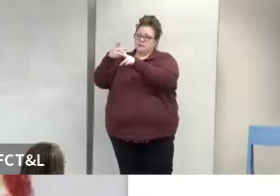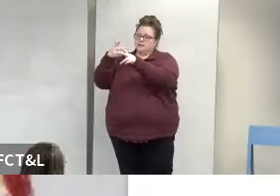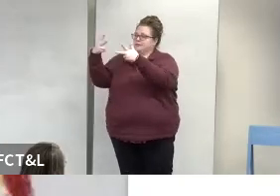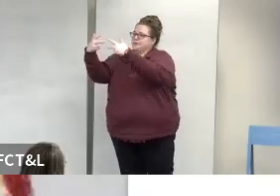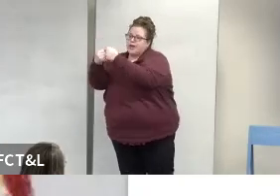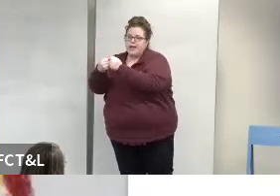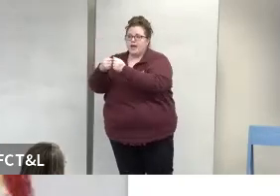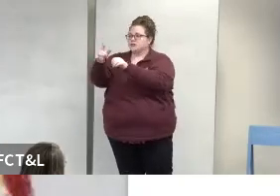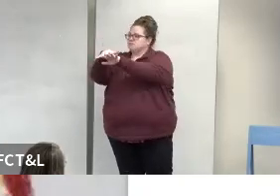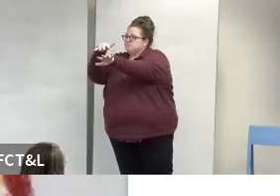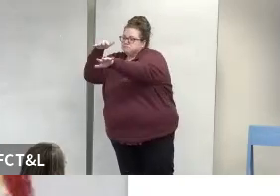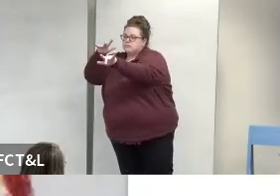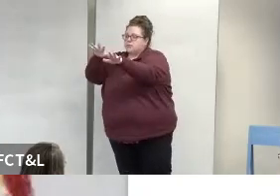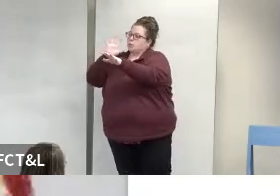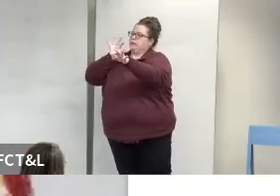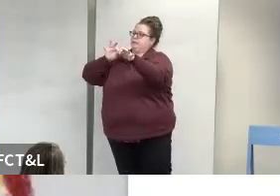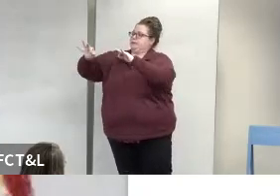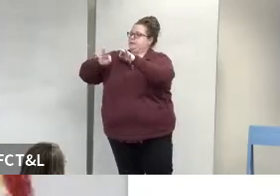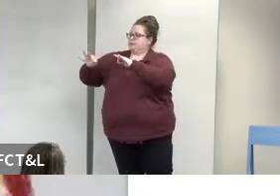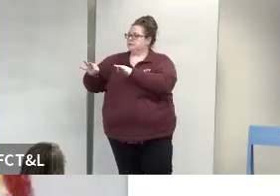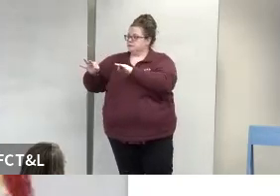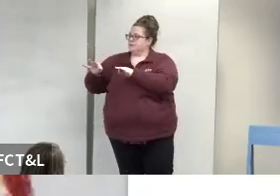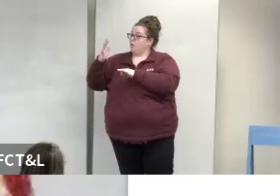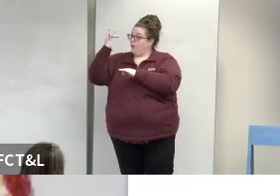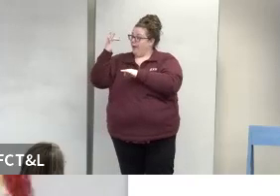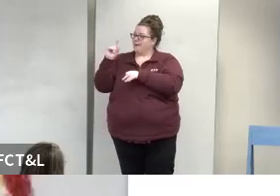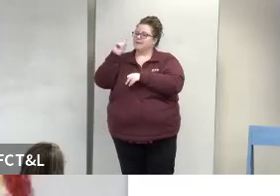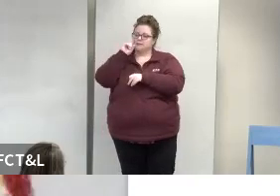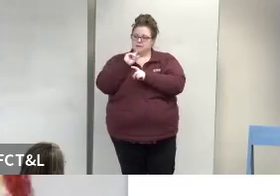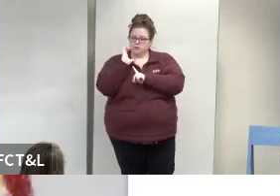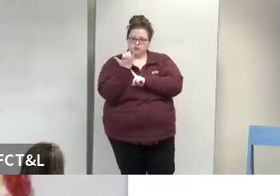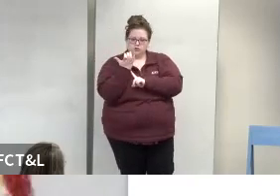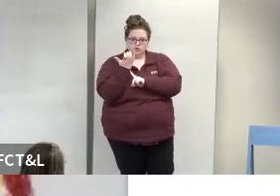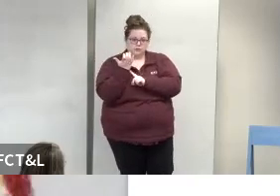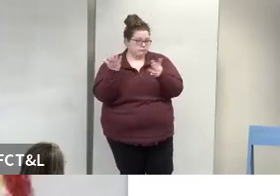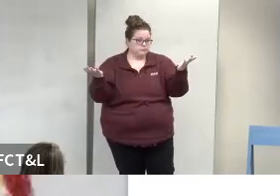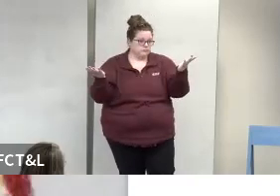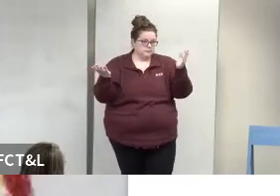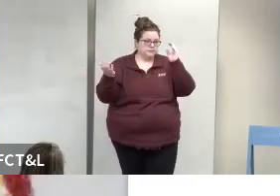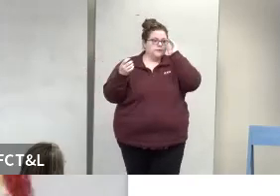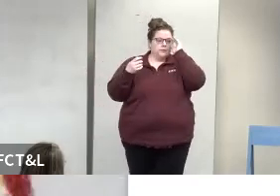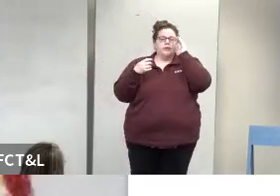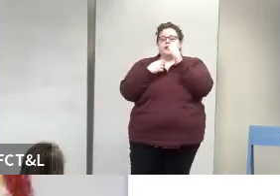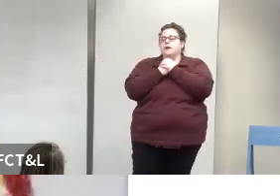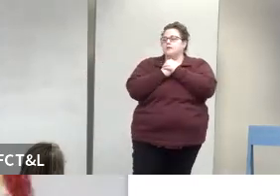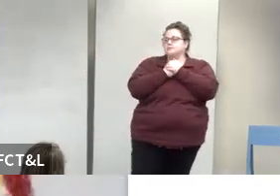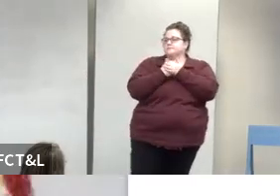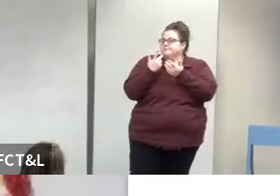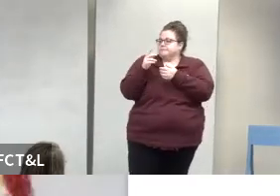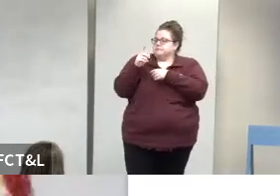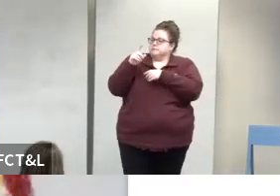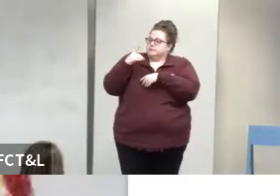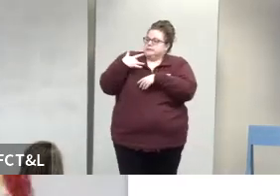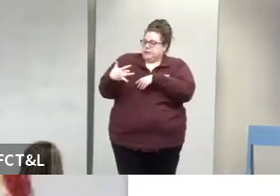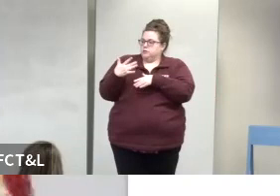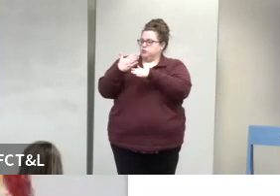I'm late to your class. There was a car wreck, traffic was backed up, and they'll go on and on, giving you a lot of description. That's an attribute of the